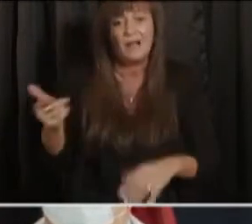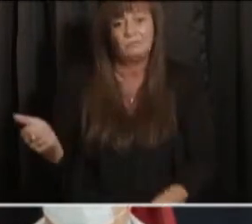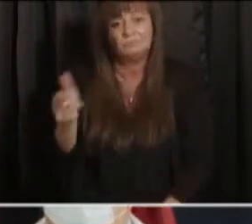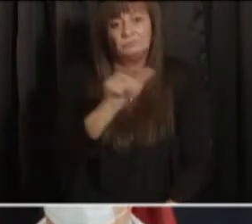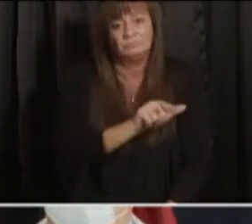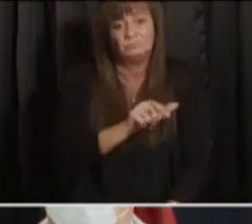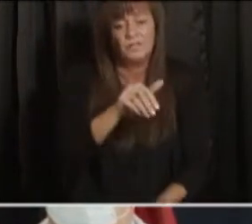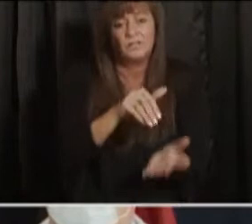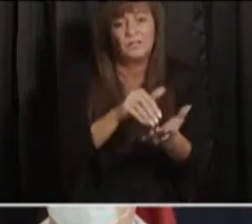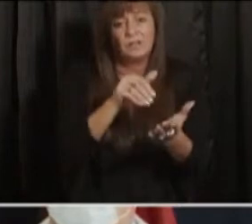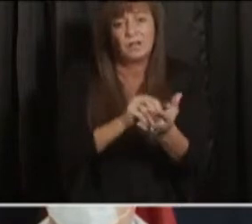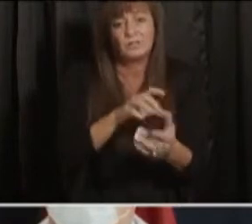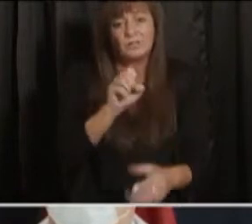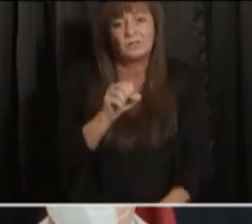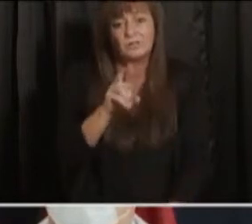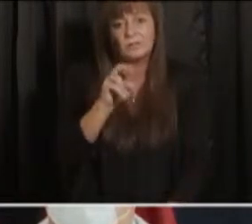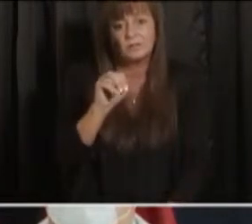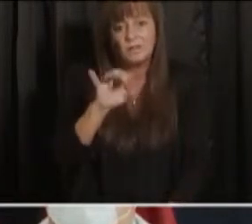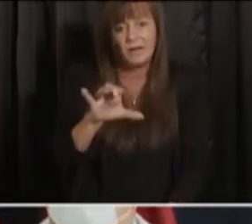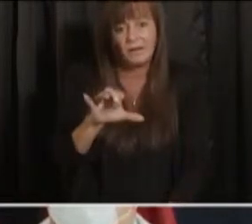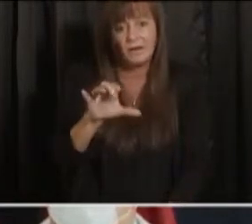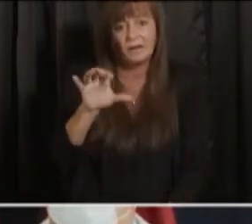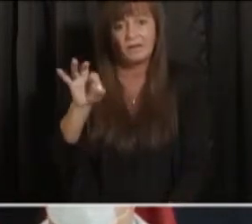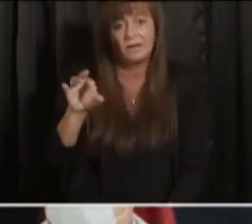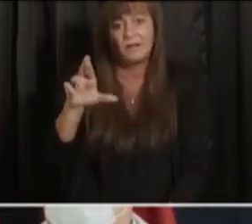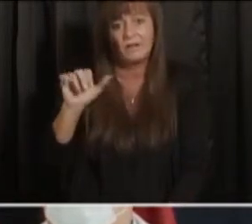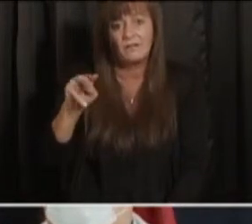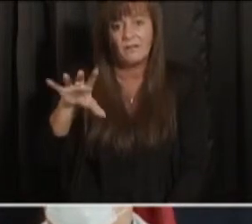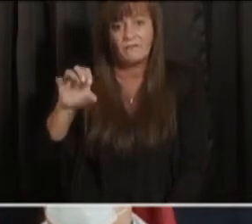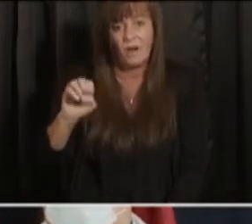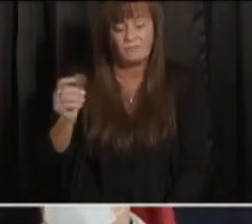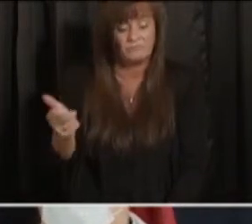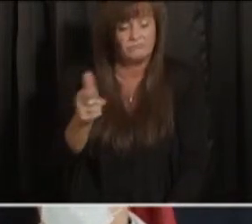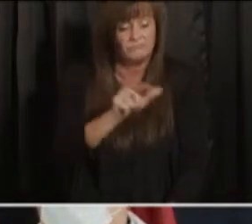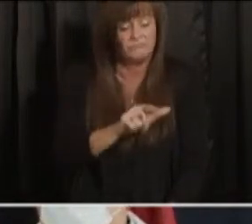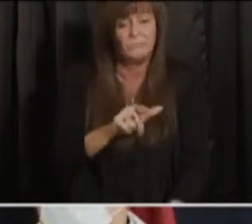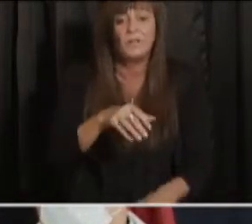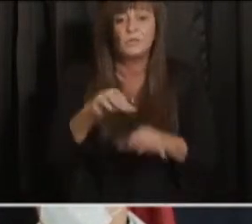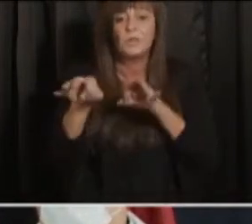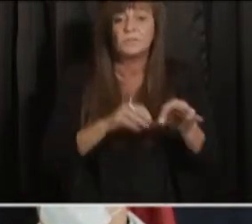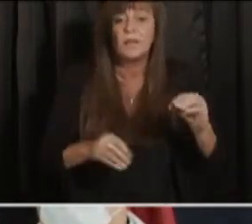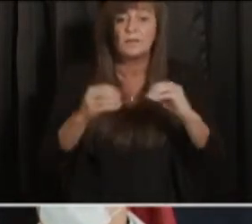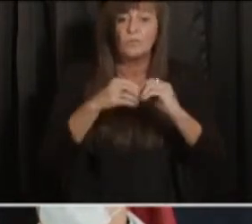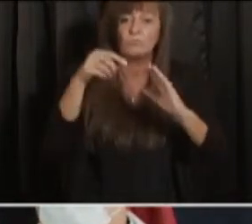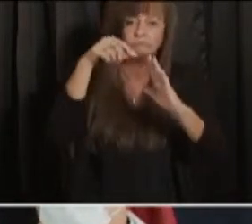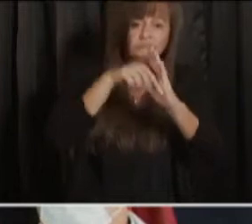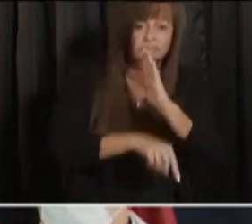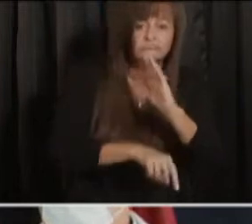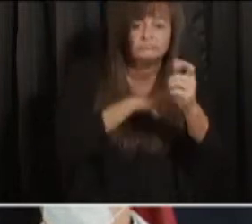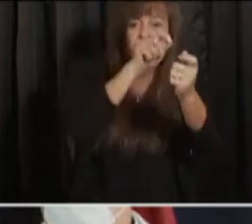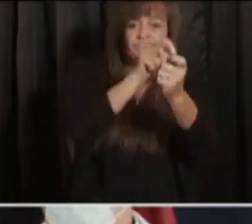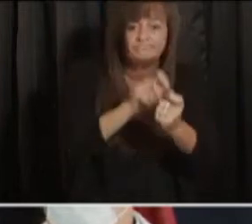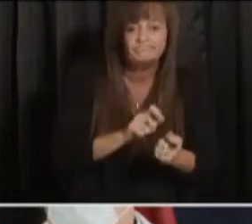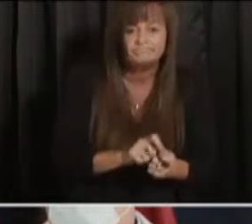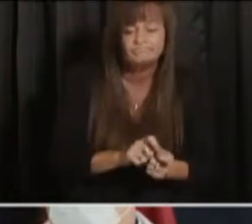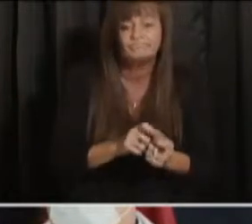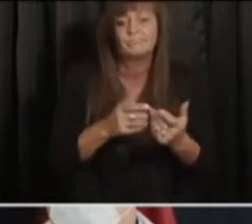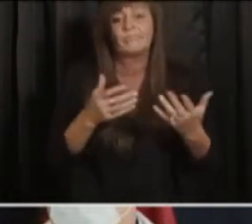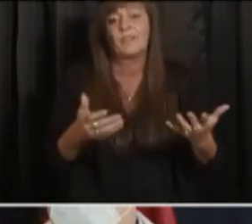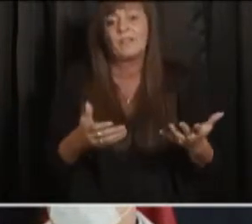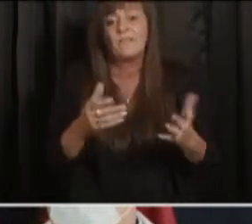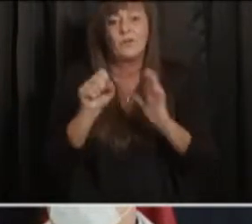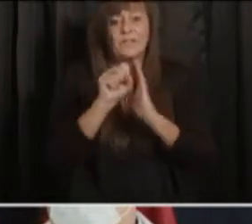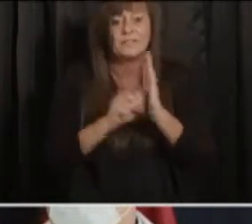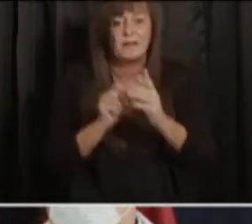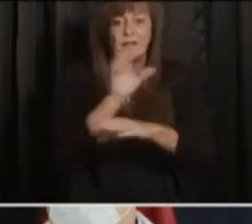Officer, Dr. Eric France, to talk in detail about what this vaccine means for our state. And remember, he practiced as a pediatrician for a quarter